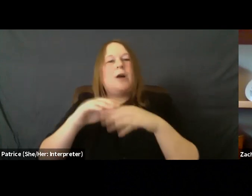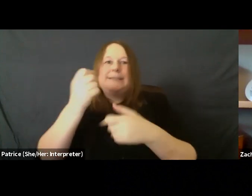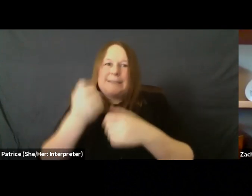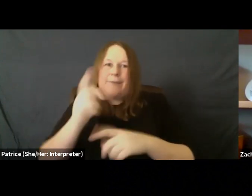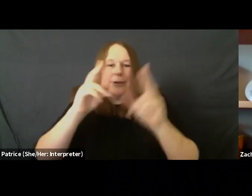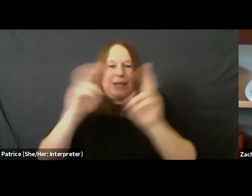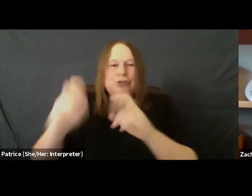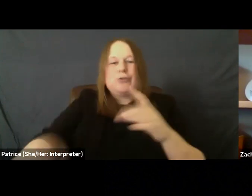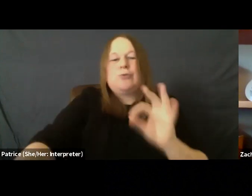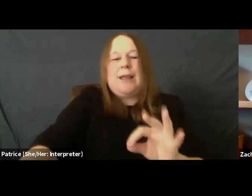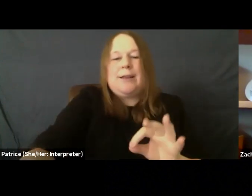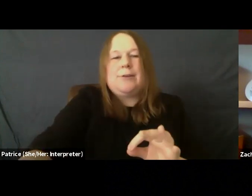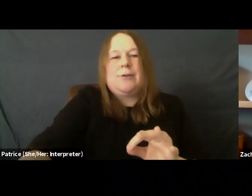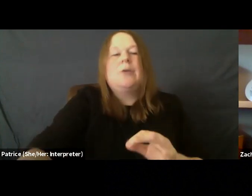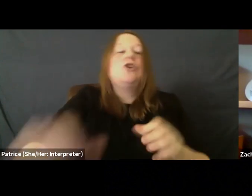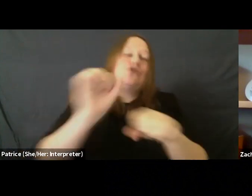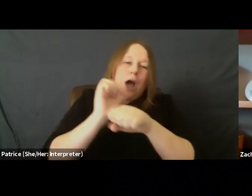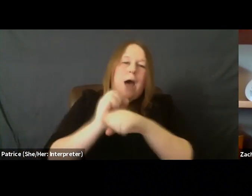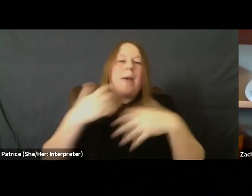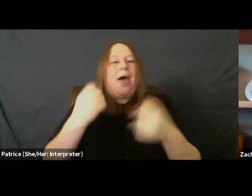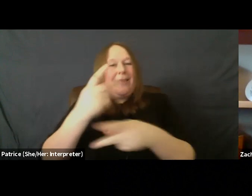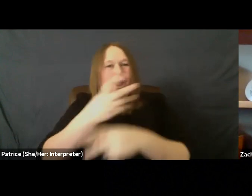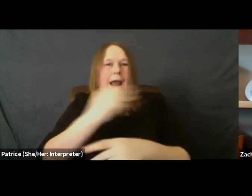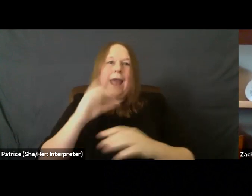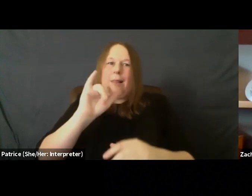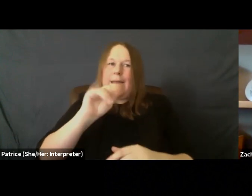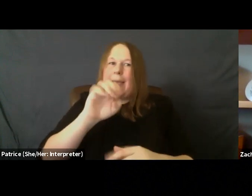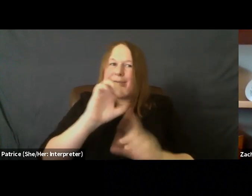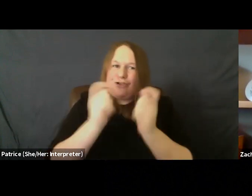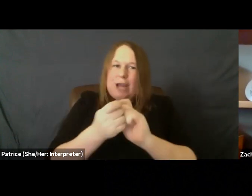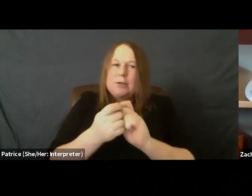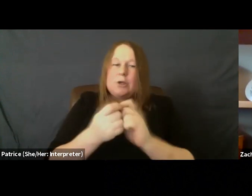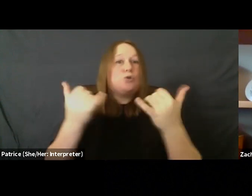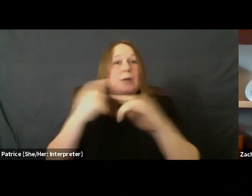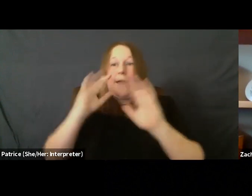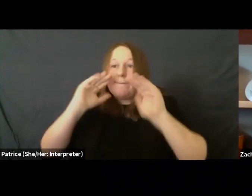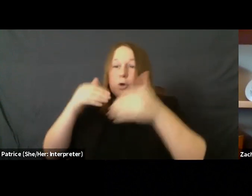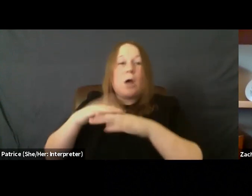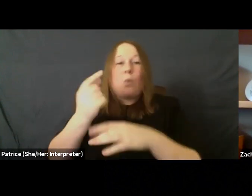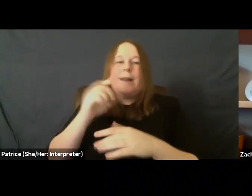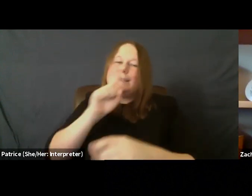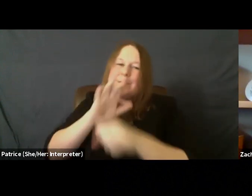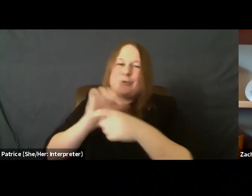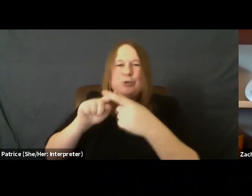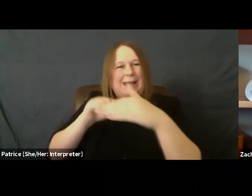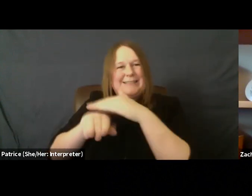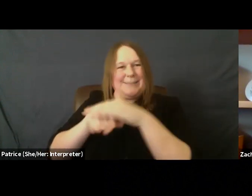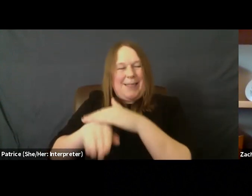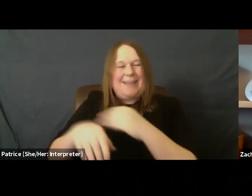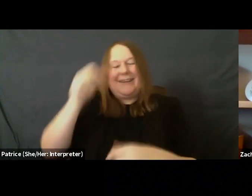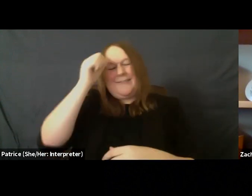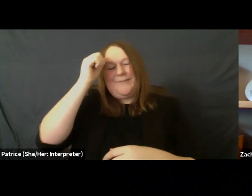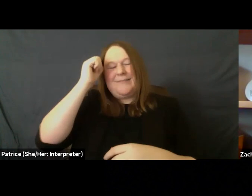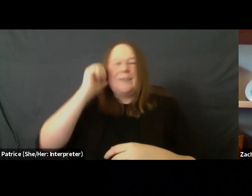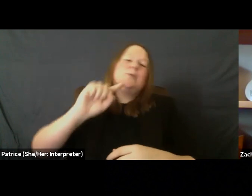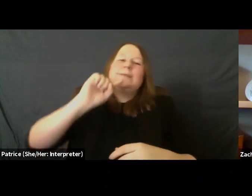including jobs, healthcare, and climate change. But today we're going to focus on his commitment to accessibility. A fierce